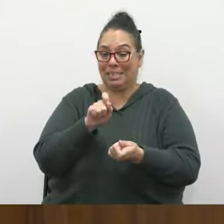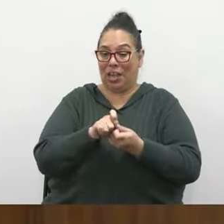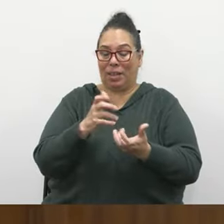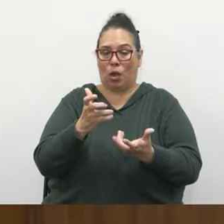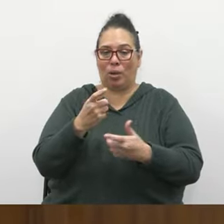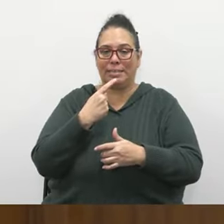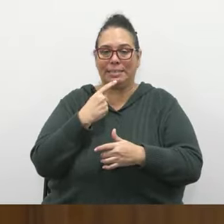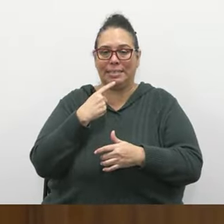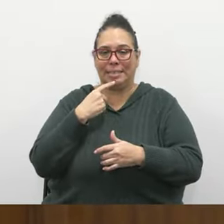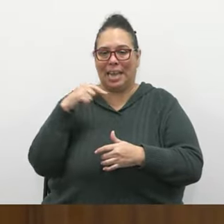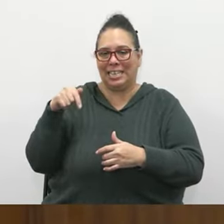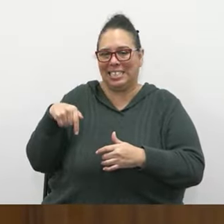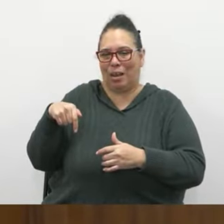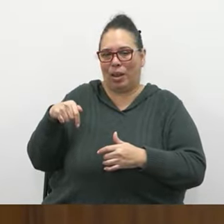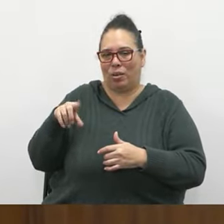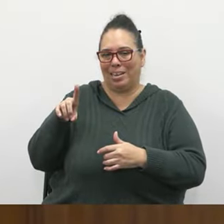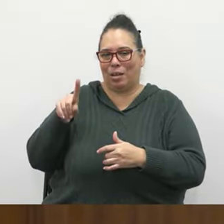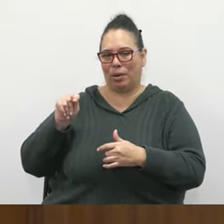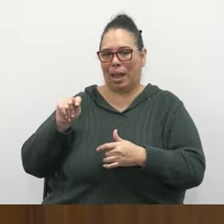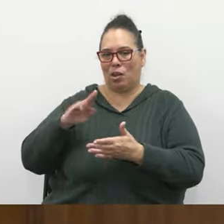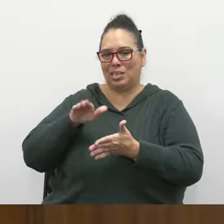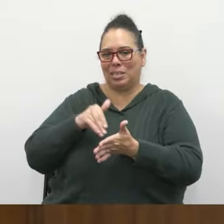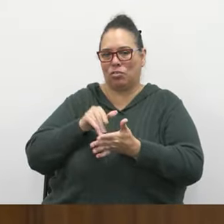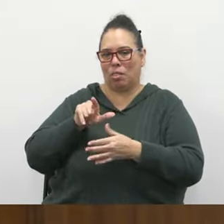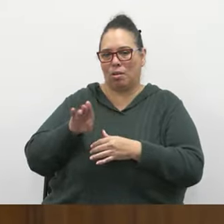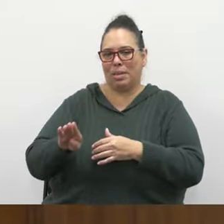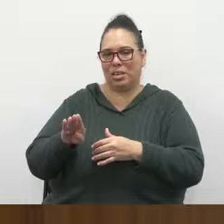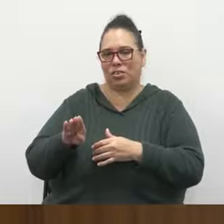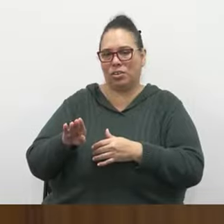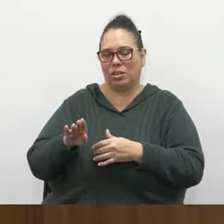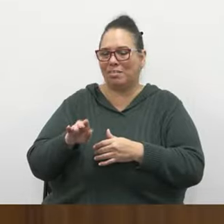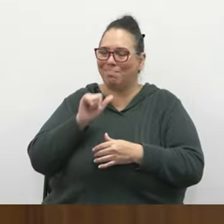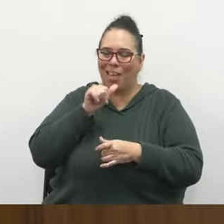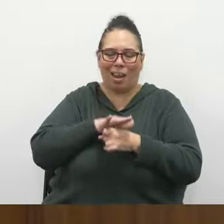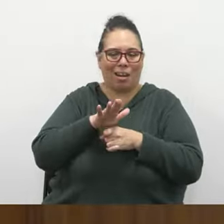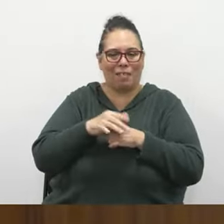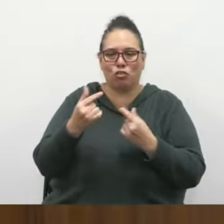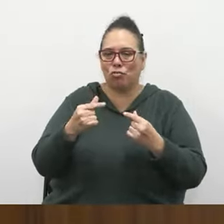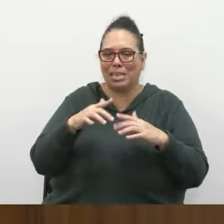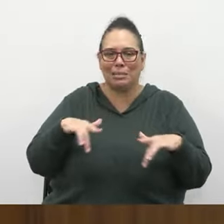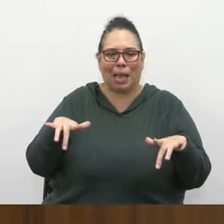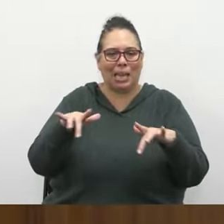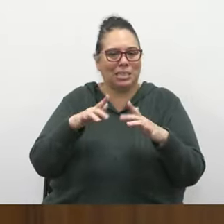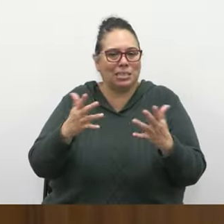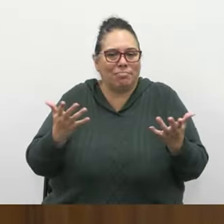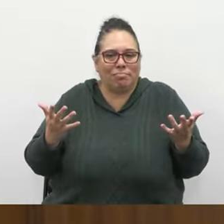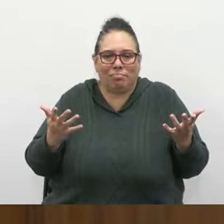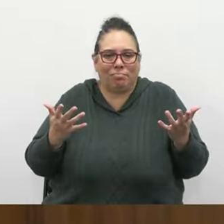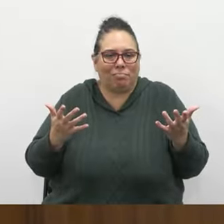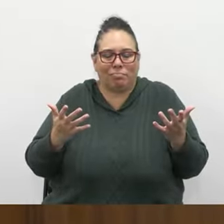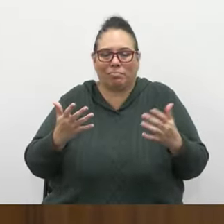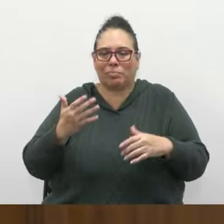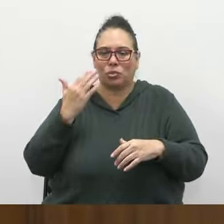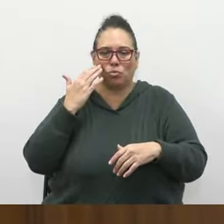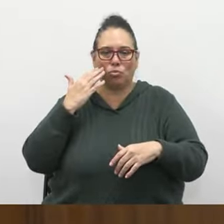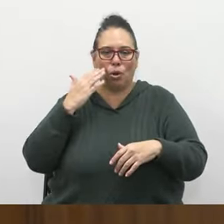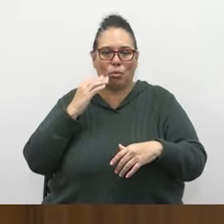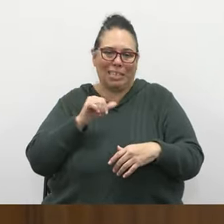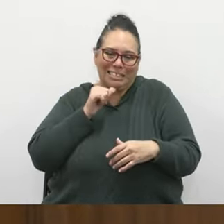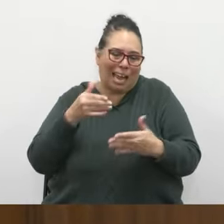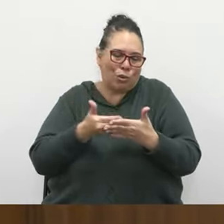the downtown and central Long Beach area that is green space deprived. No news here to our team,